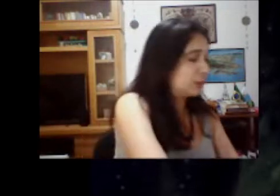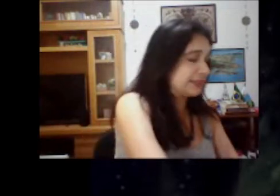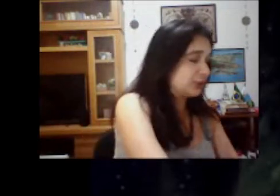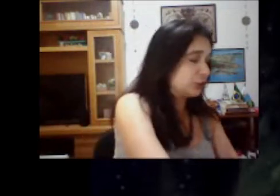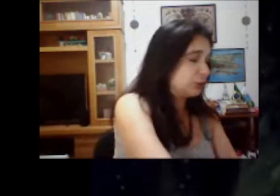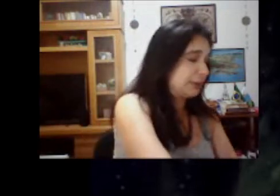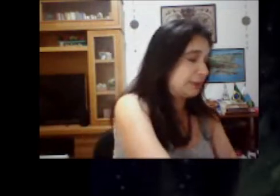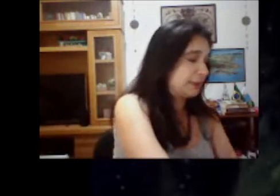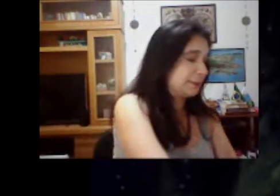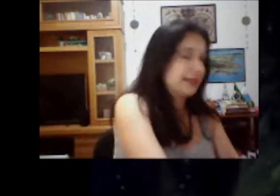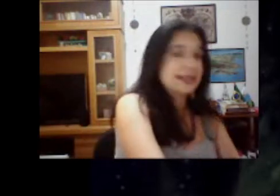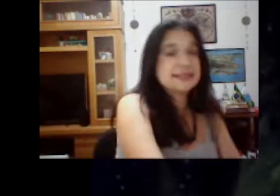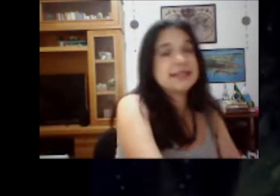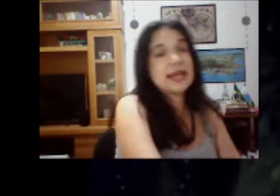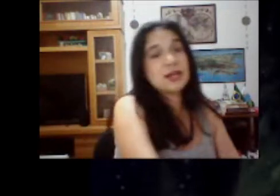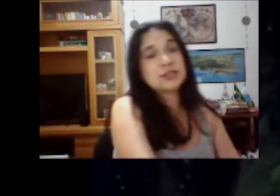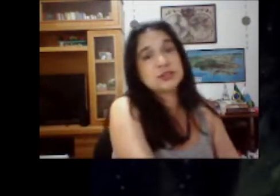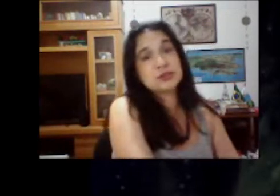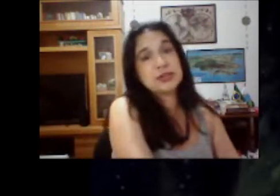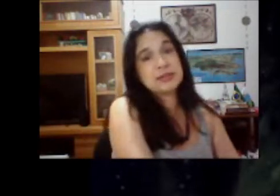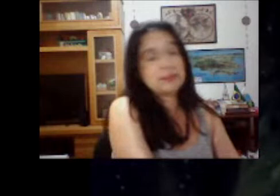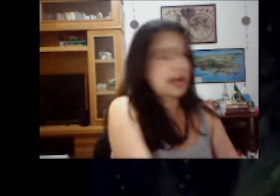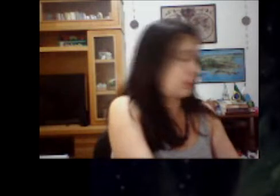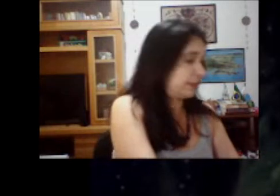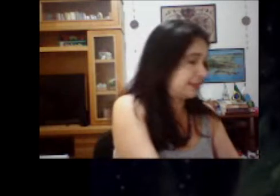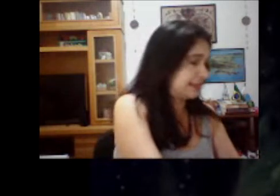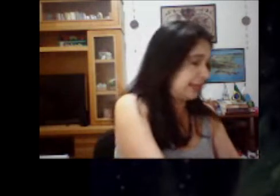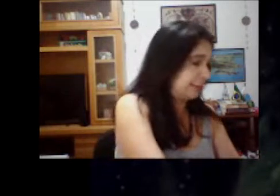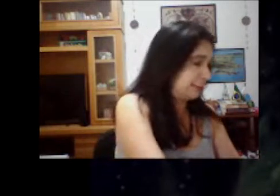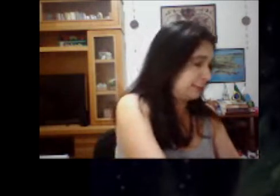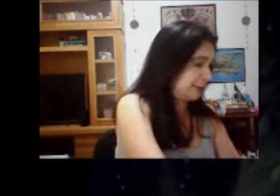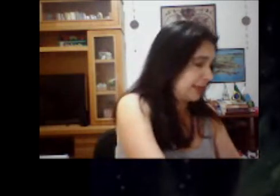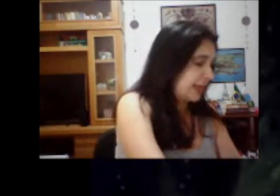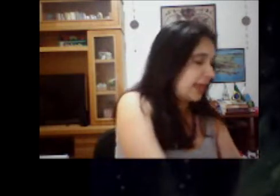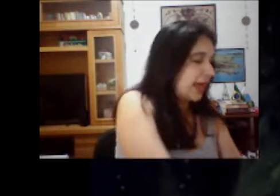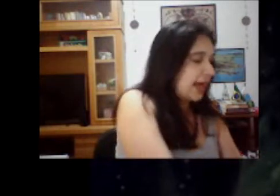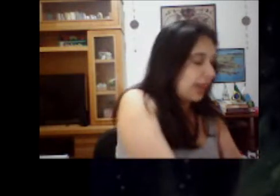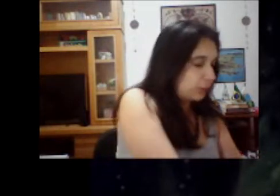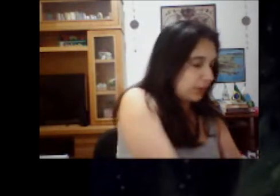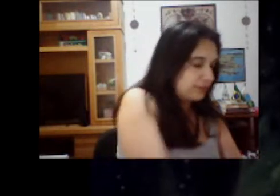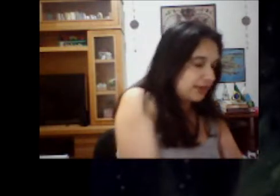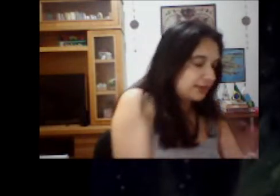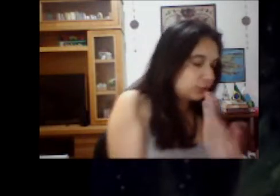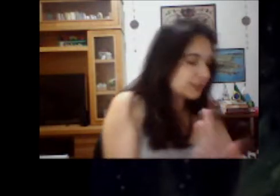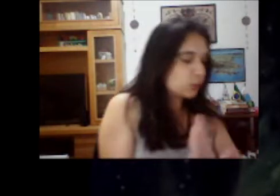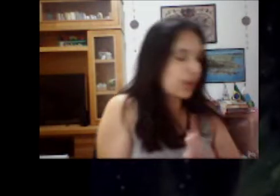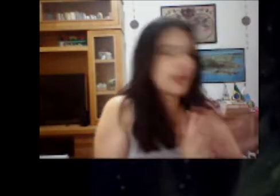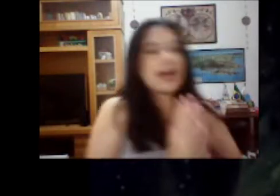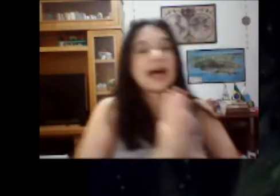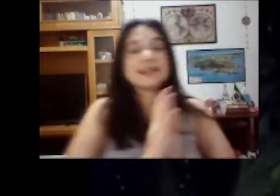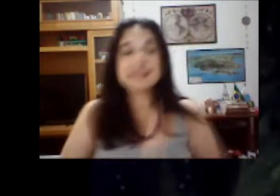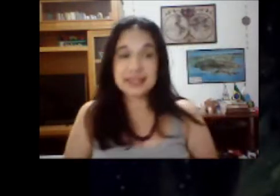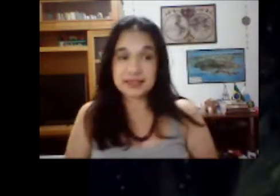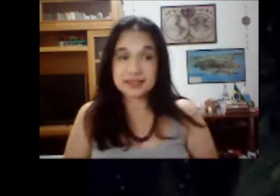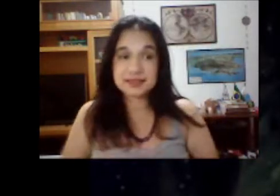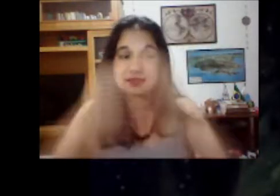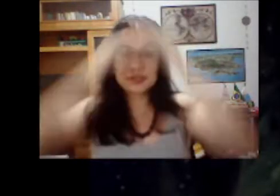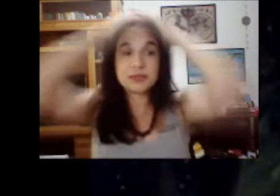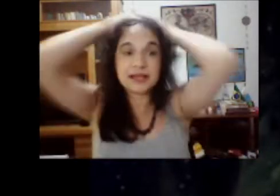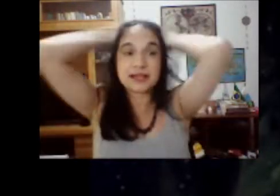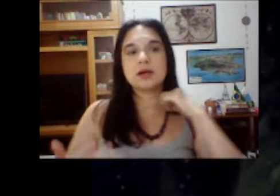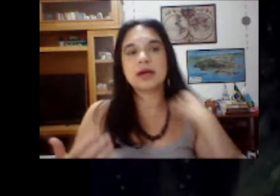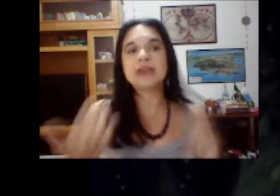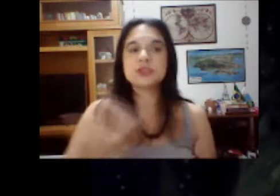he was such a dreamer. Dare to dream, I always say. And well, the reason why I say this